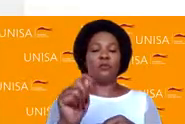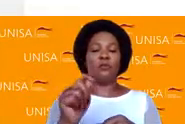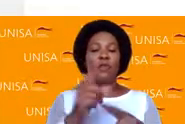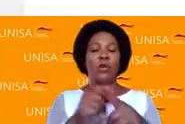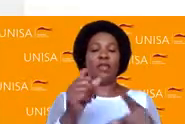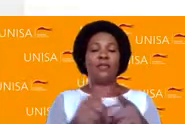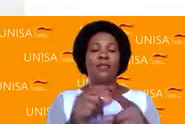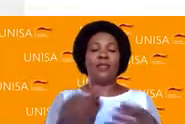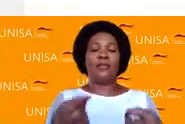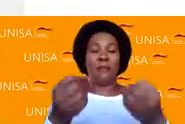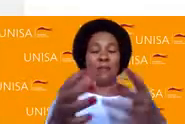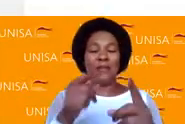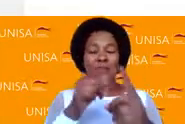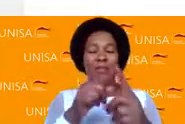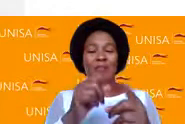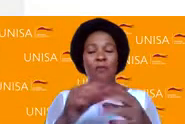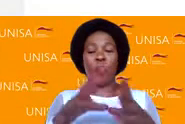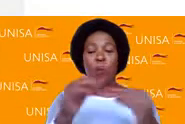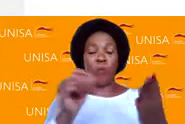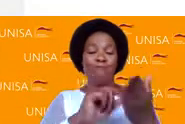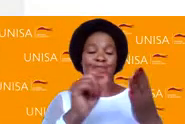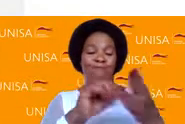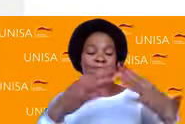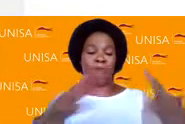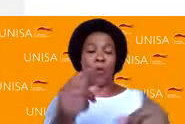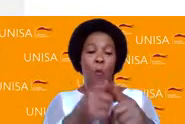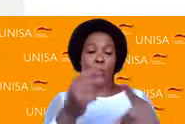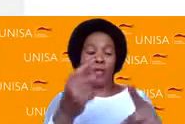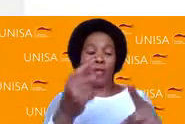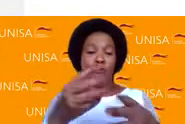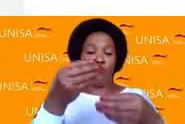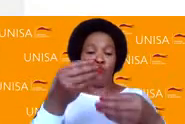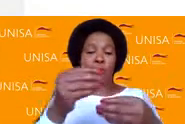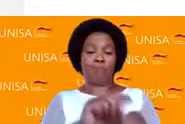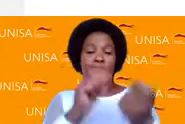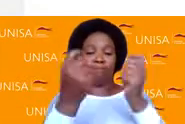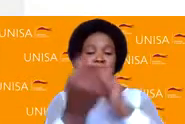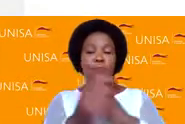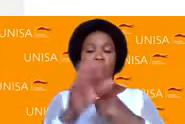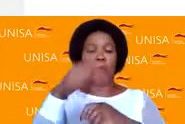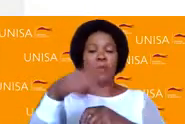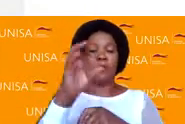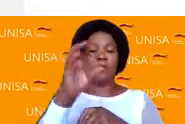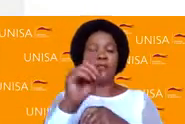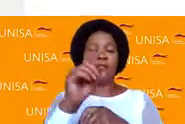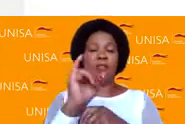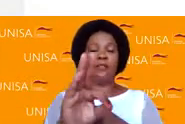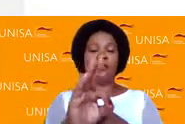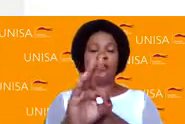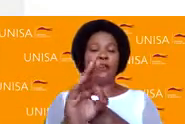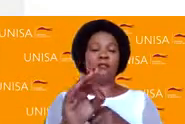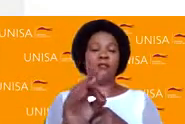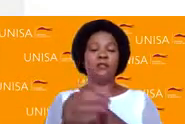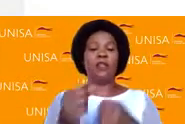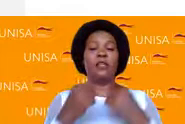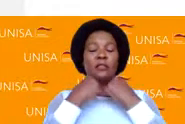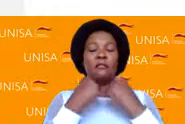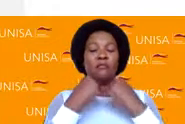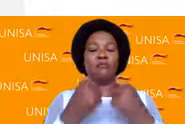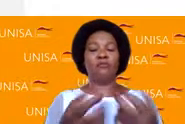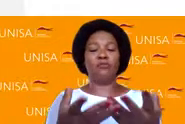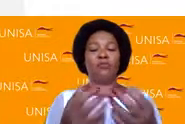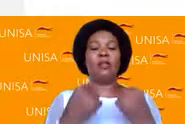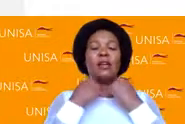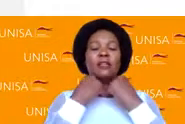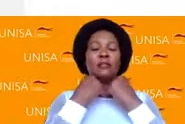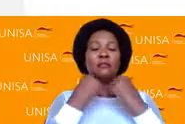document. It's a preferred method of submission. So you basically come to the assignment, look at what